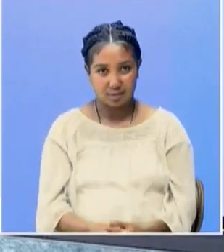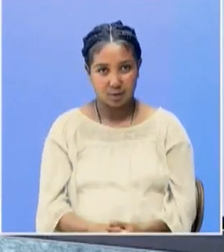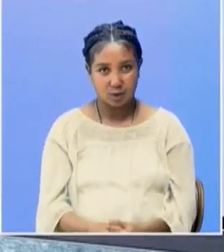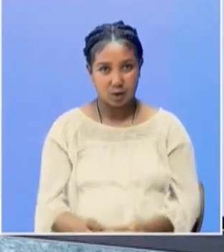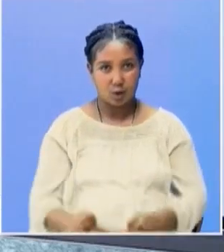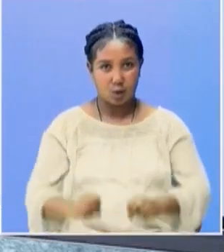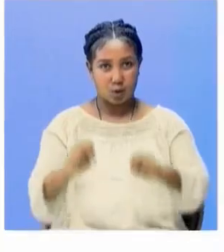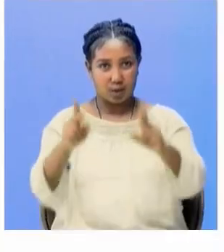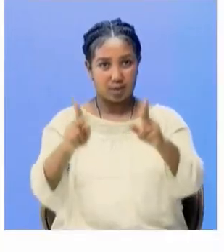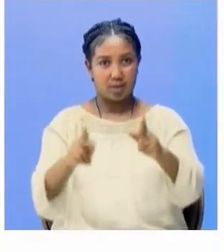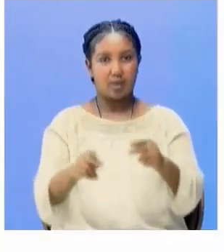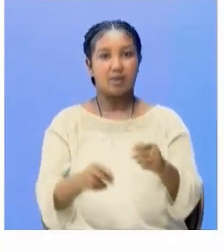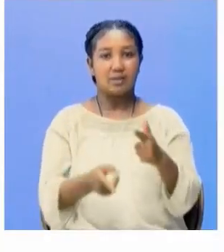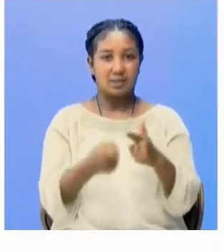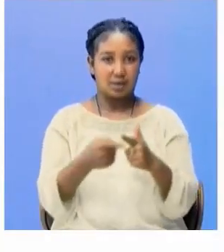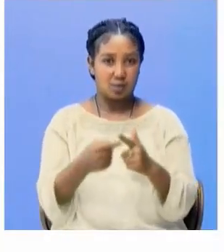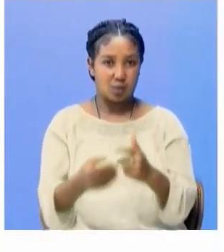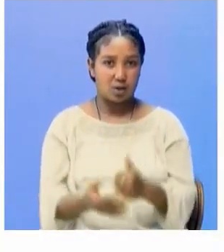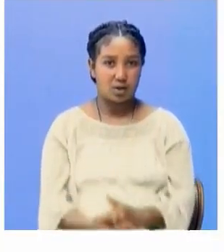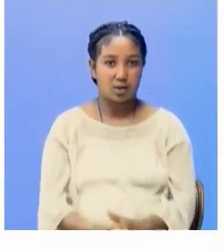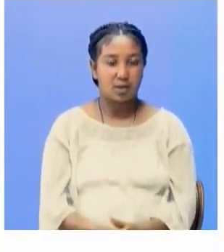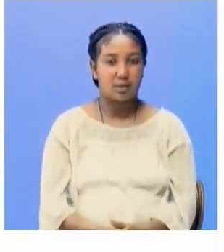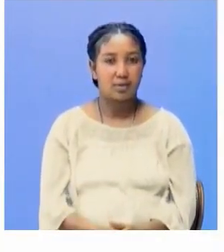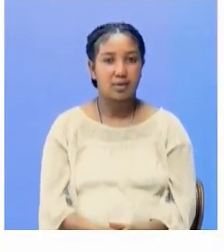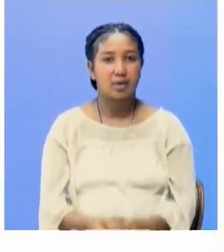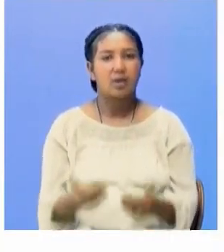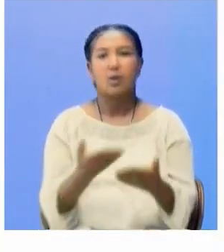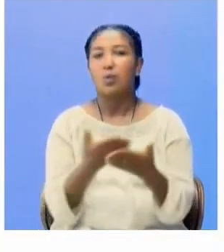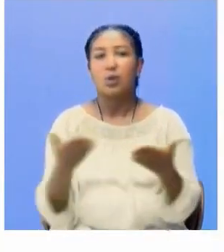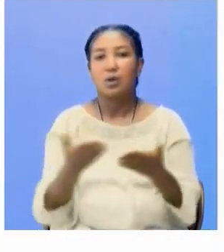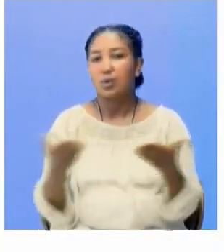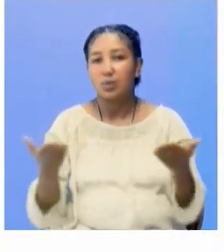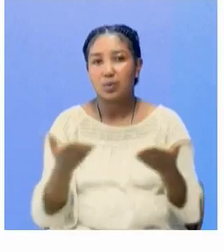okay? What about the second one? Where are you?